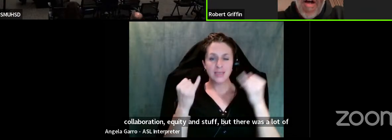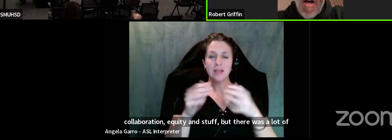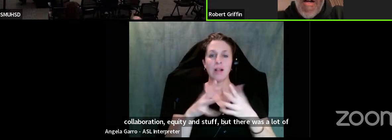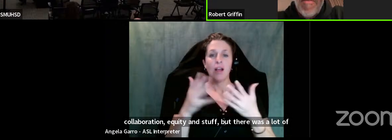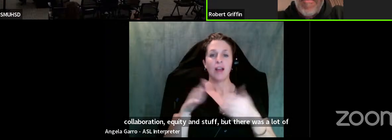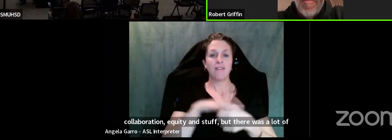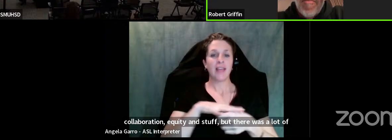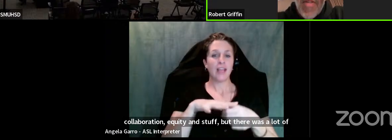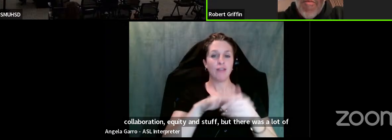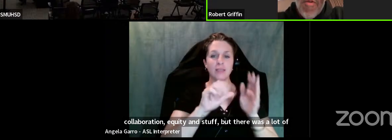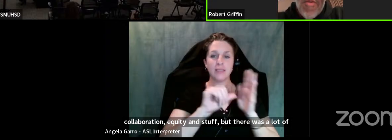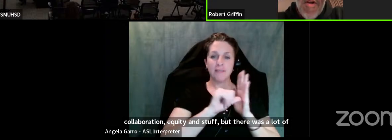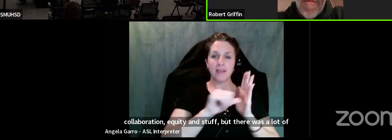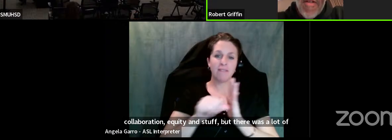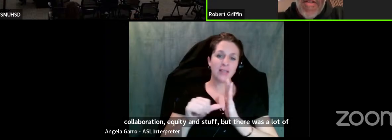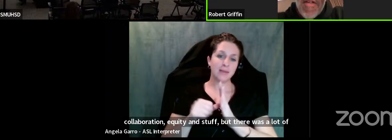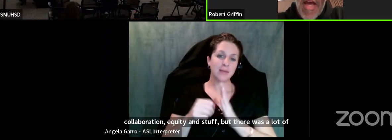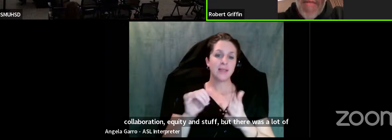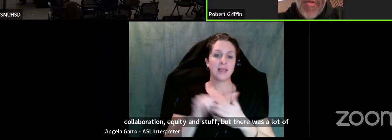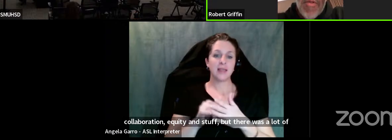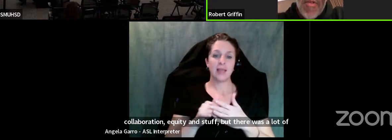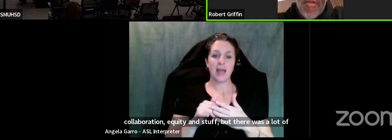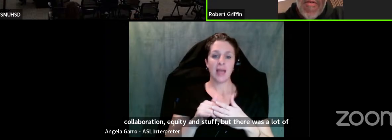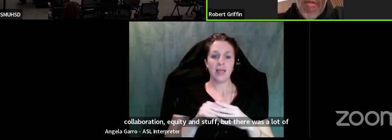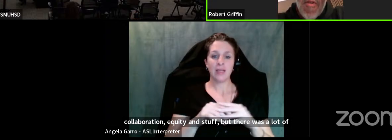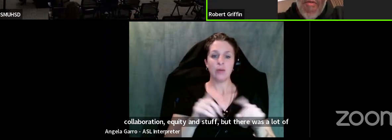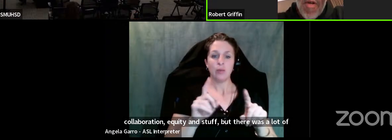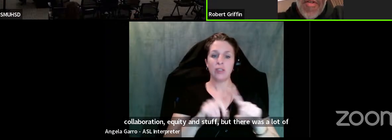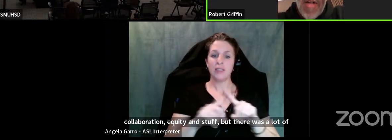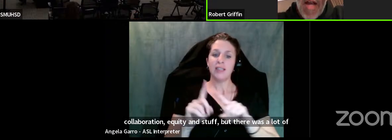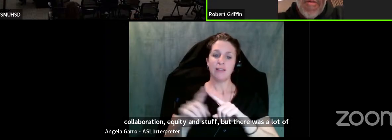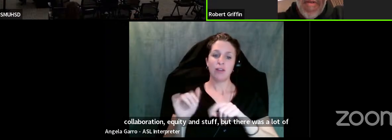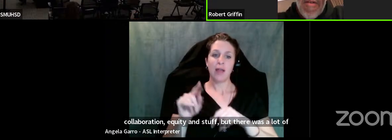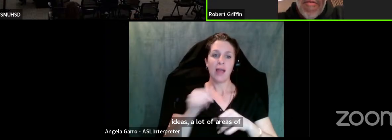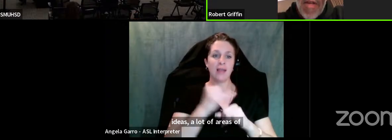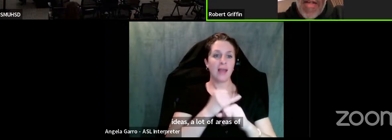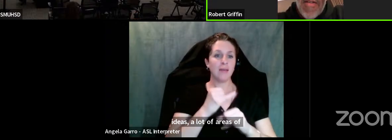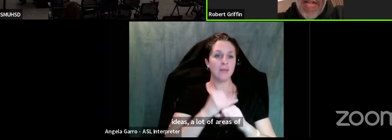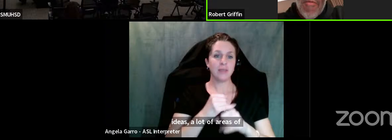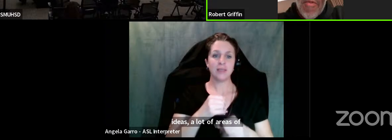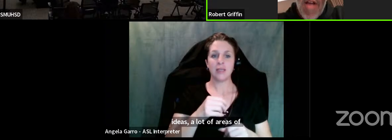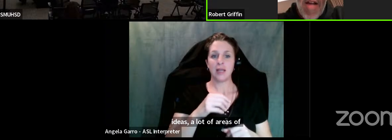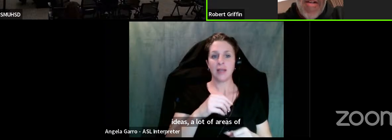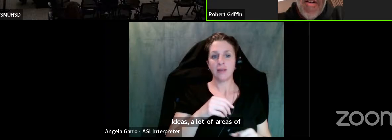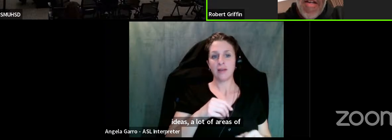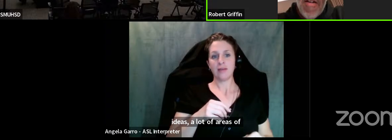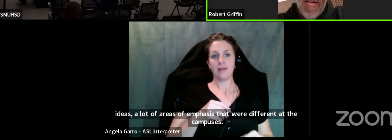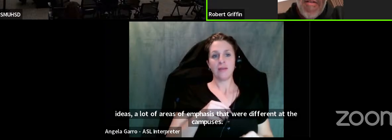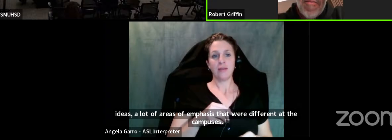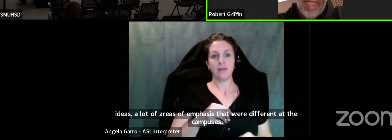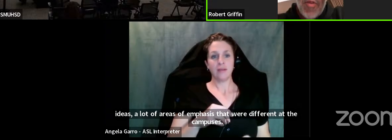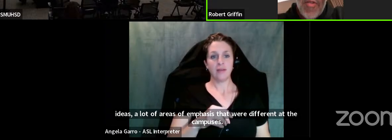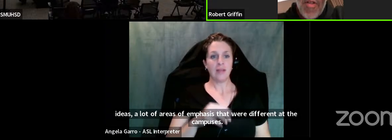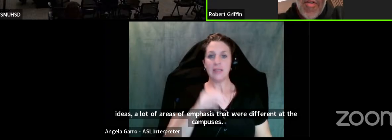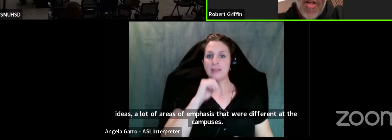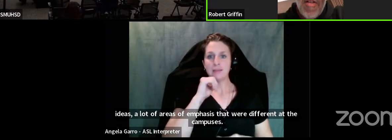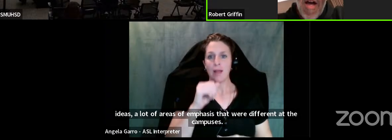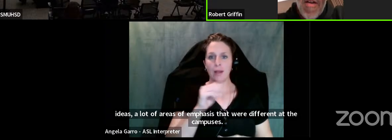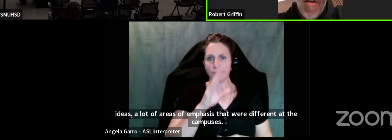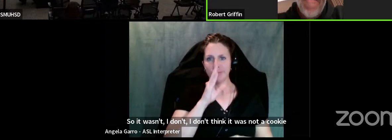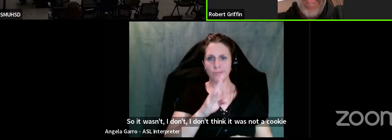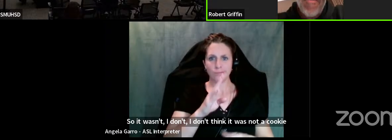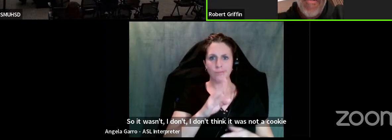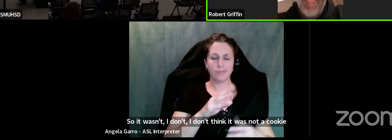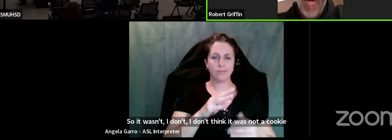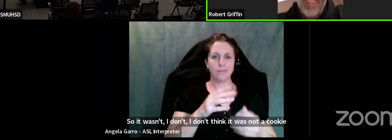emphasis that were different at the campuses. So it wasn't, I don't think it was not a cookie cutter. So it took a